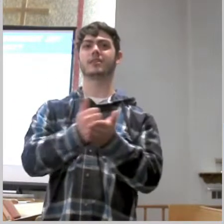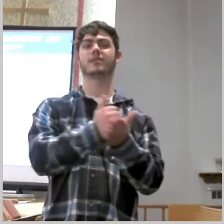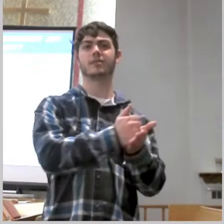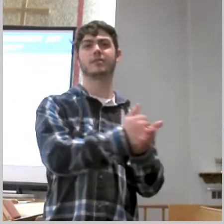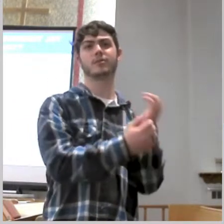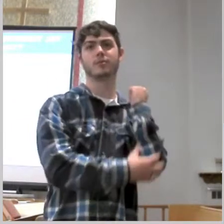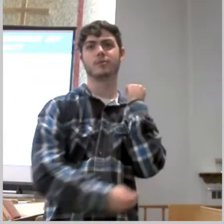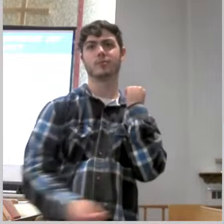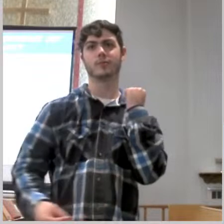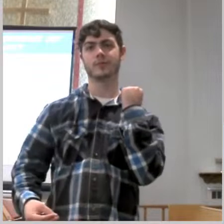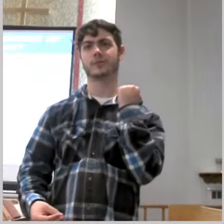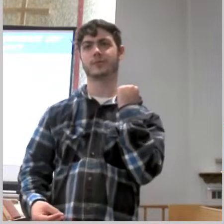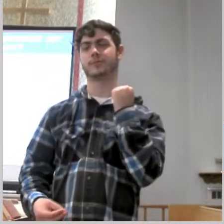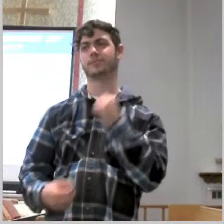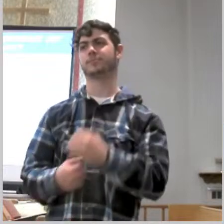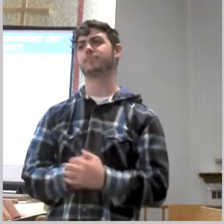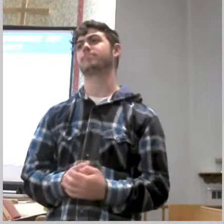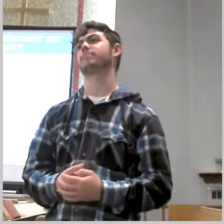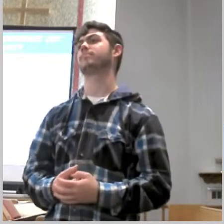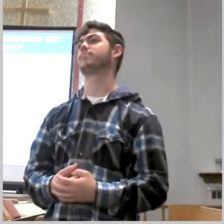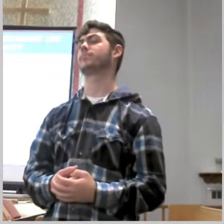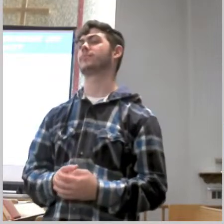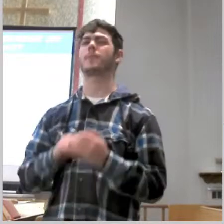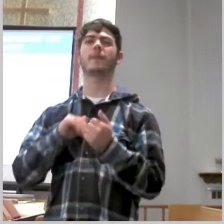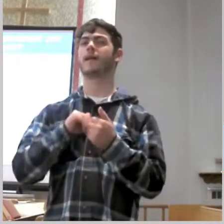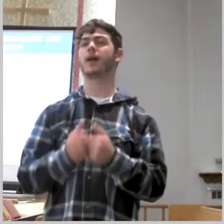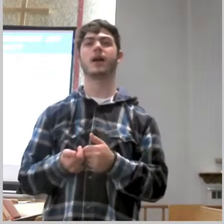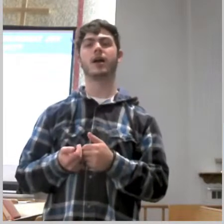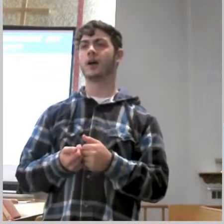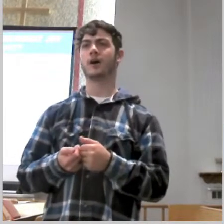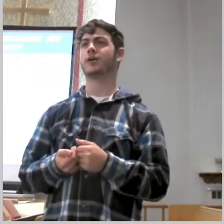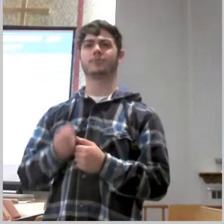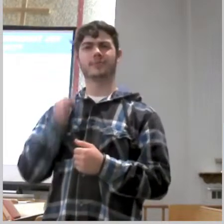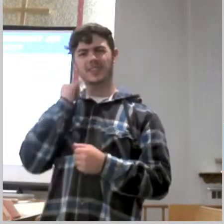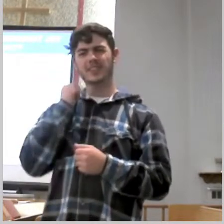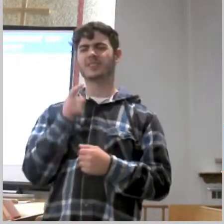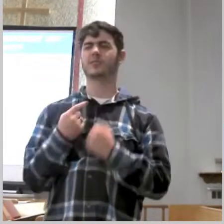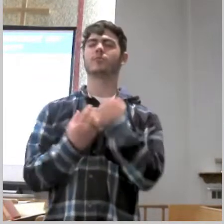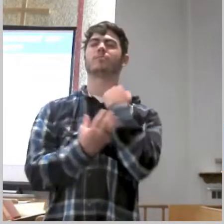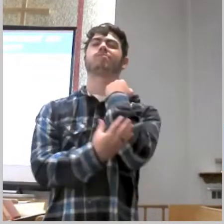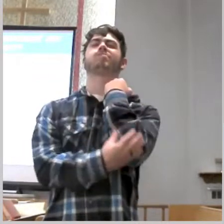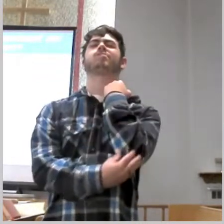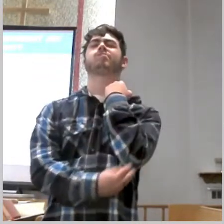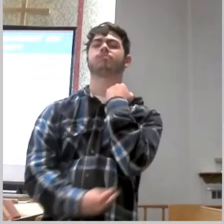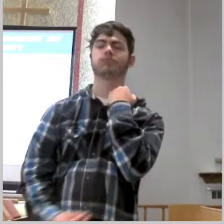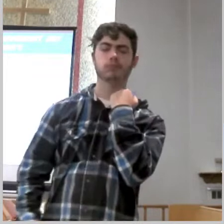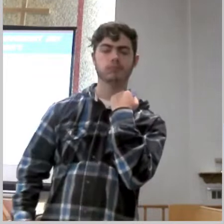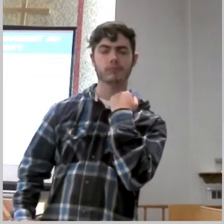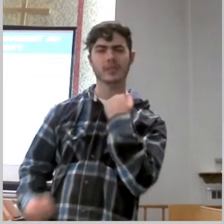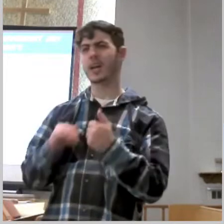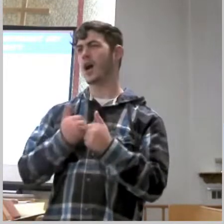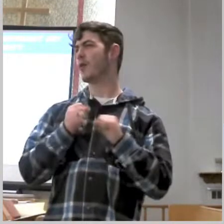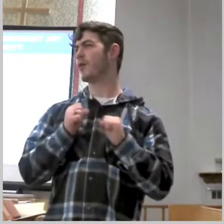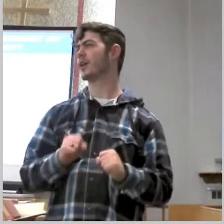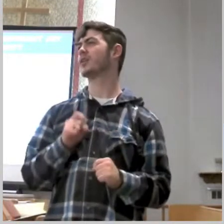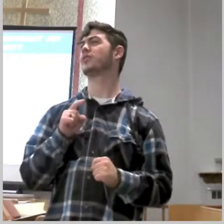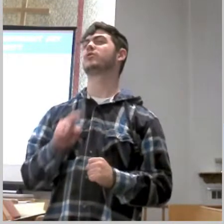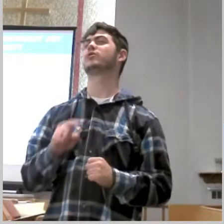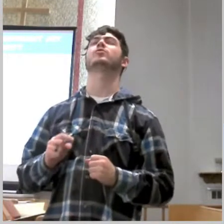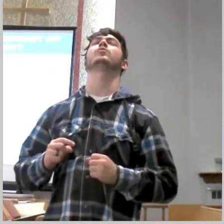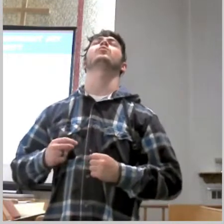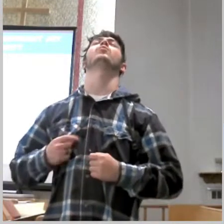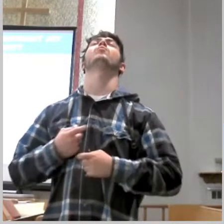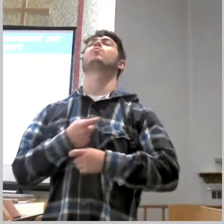churches. So how does one do this? How does one in extreme poverty able to give